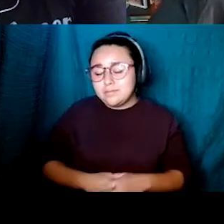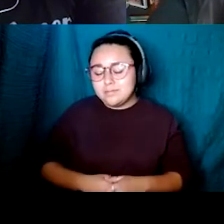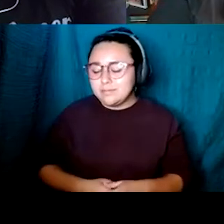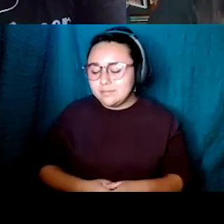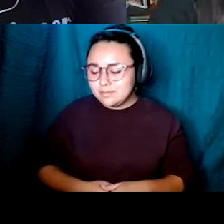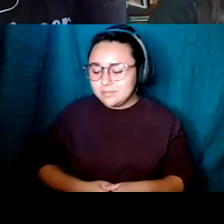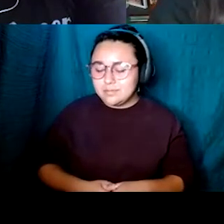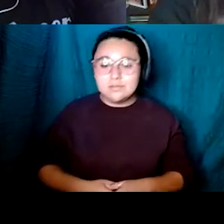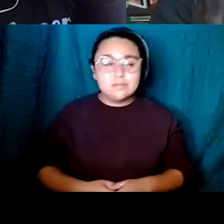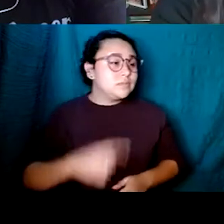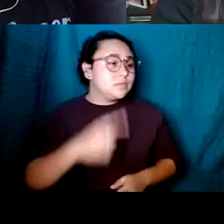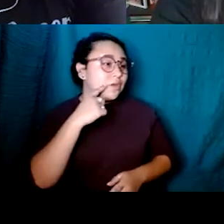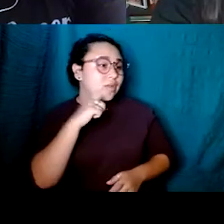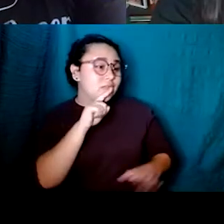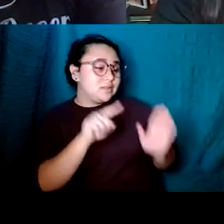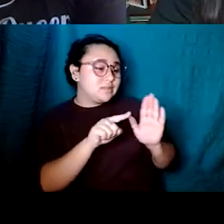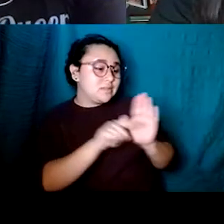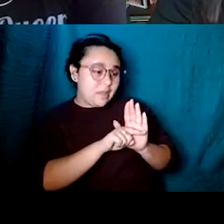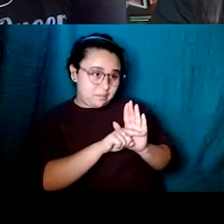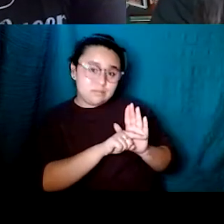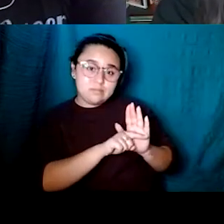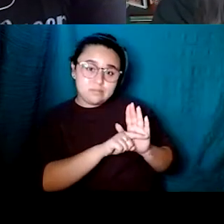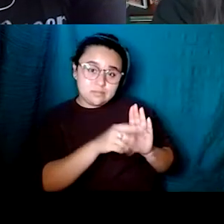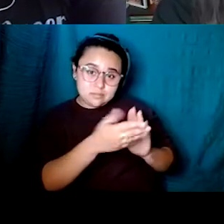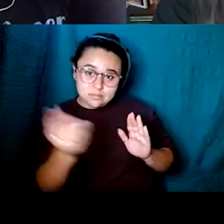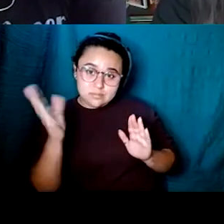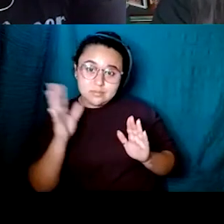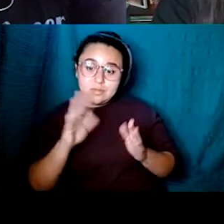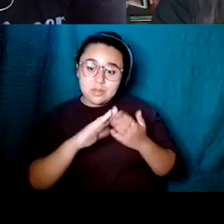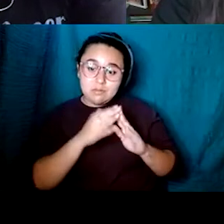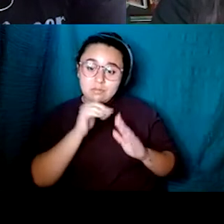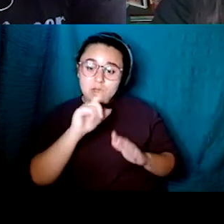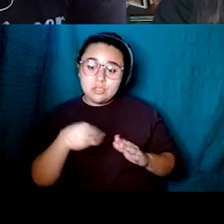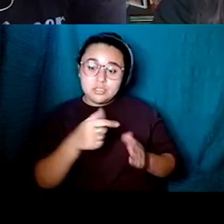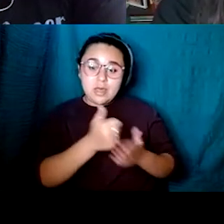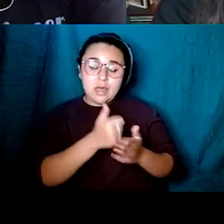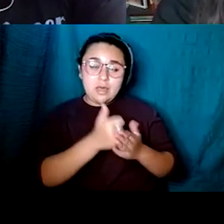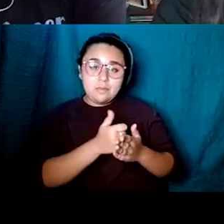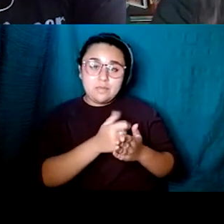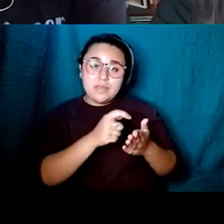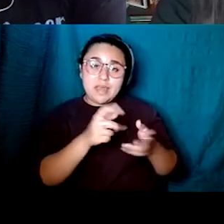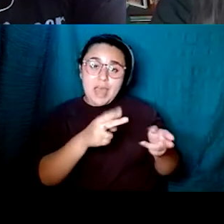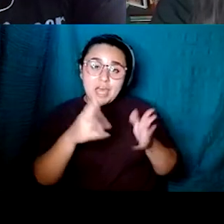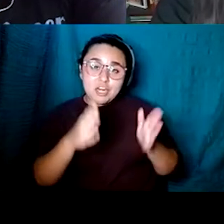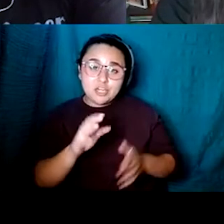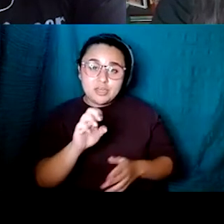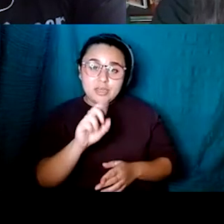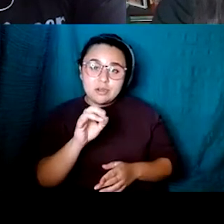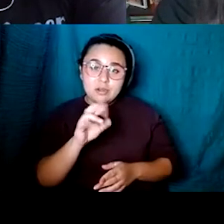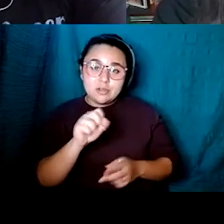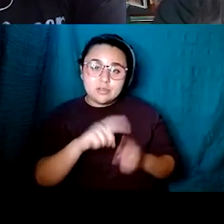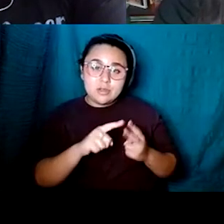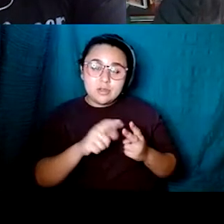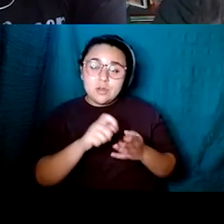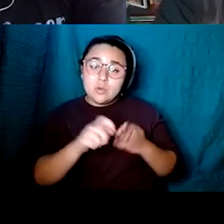So you heard the assignment community. It's not just that it helps these editors and these writers. It's also that when you rack up the